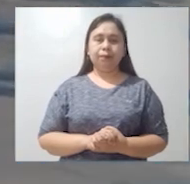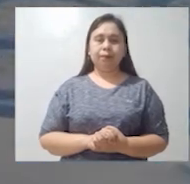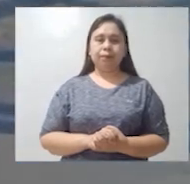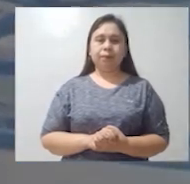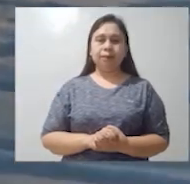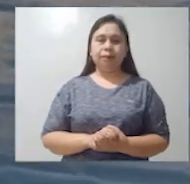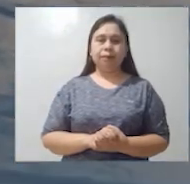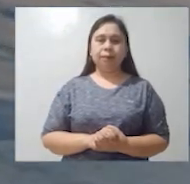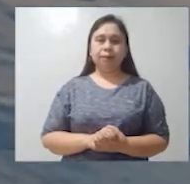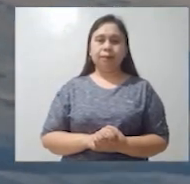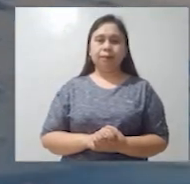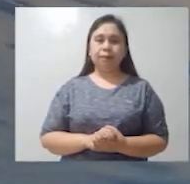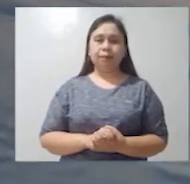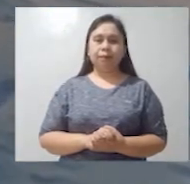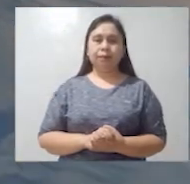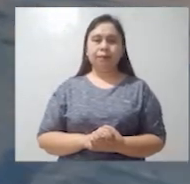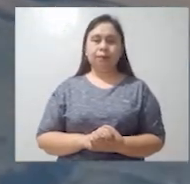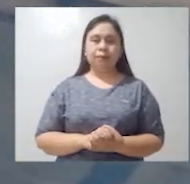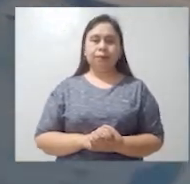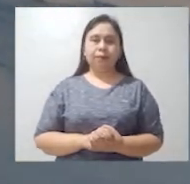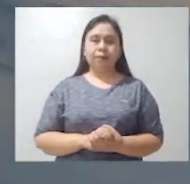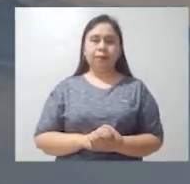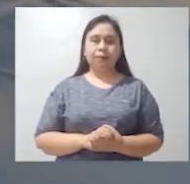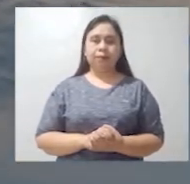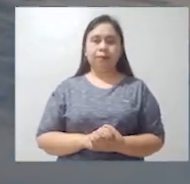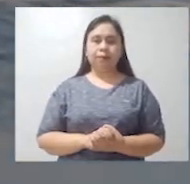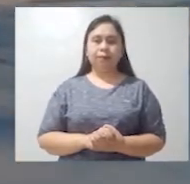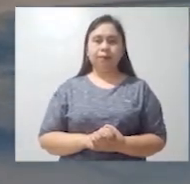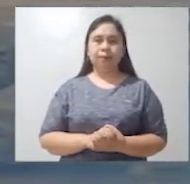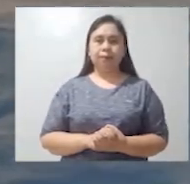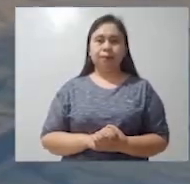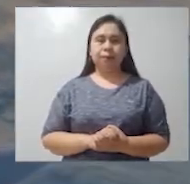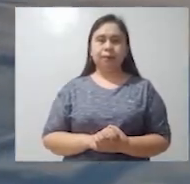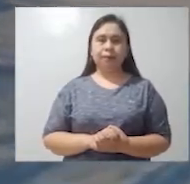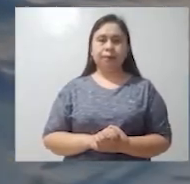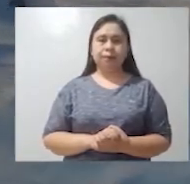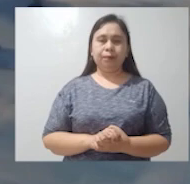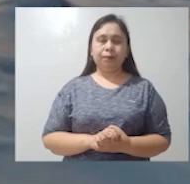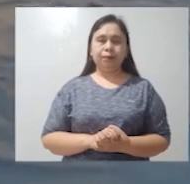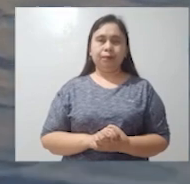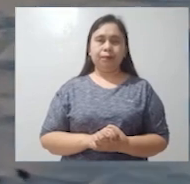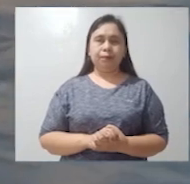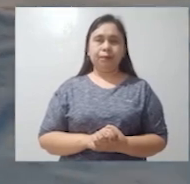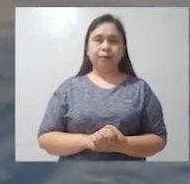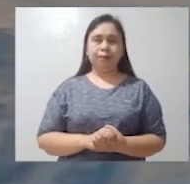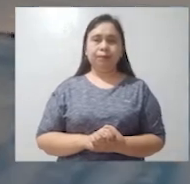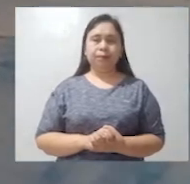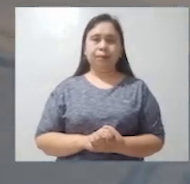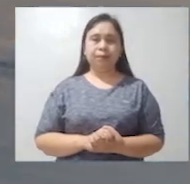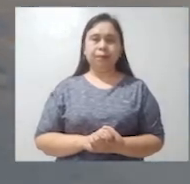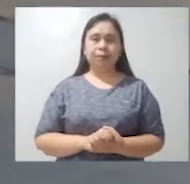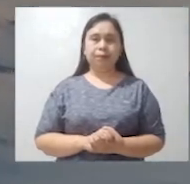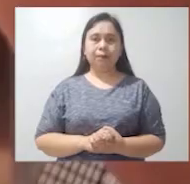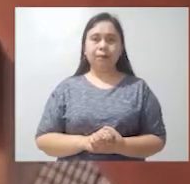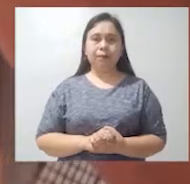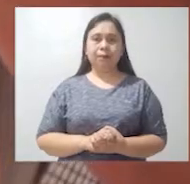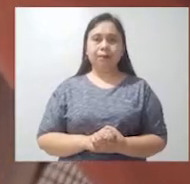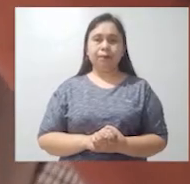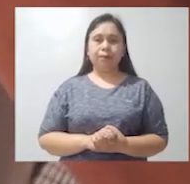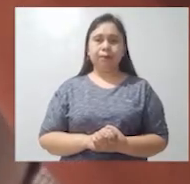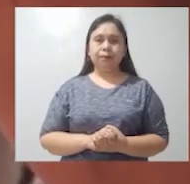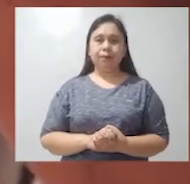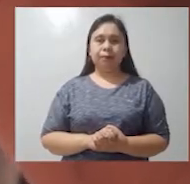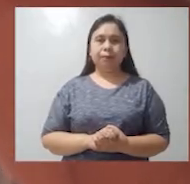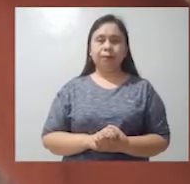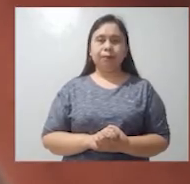a liquid, but as it cooled and became cold, it became a solid. Condensation is